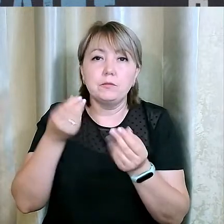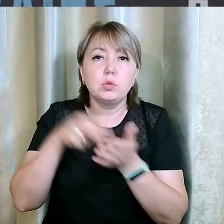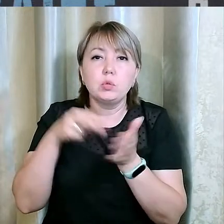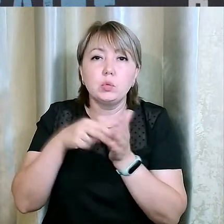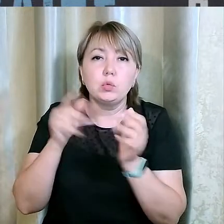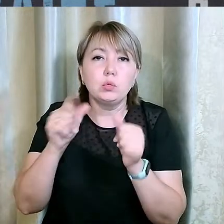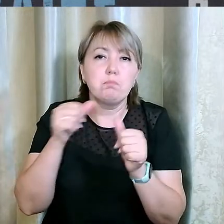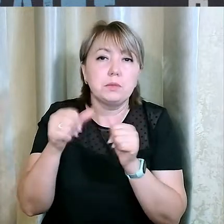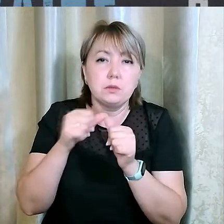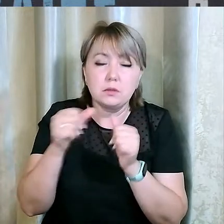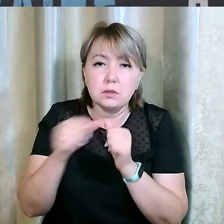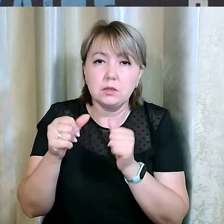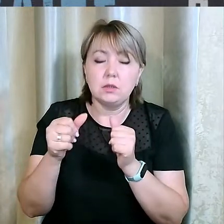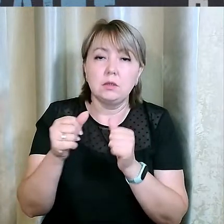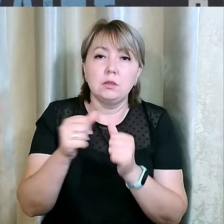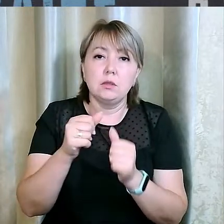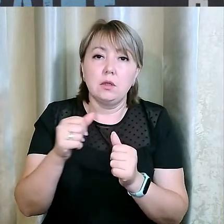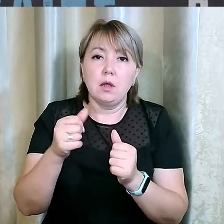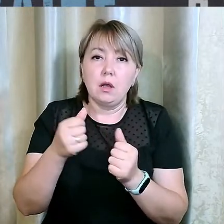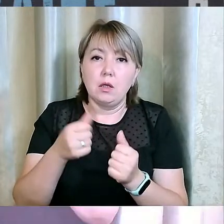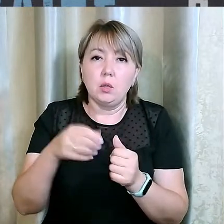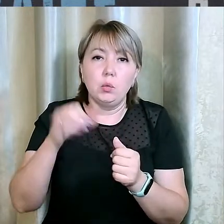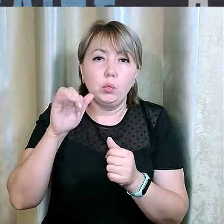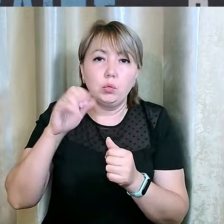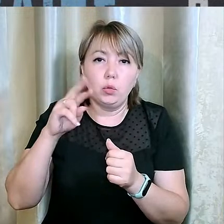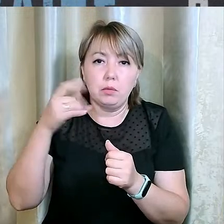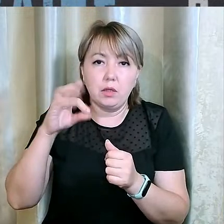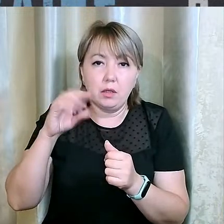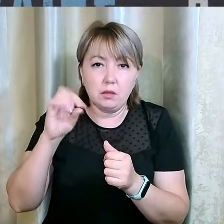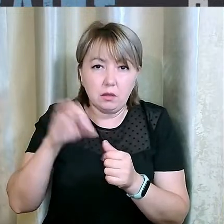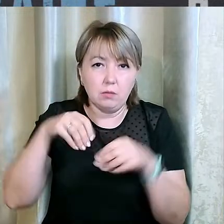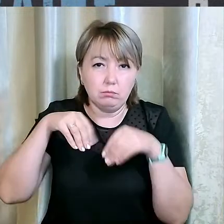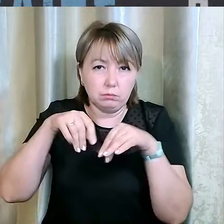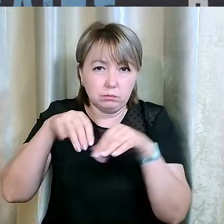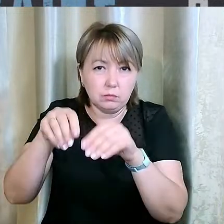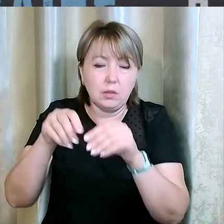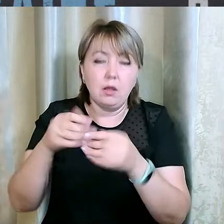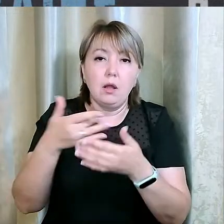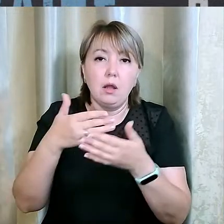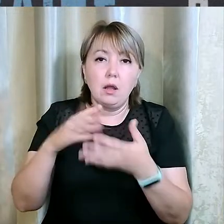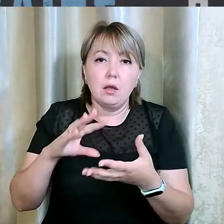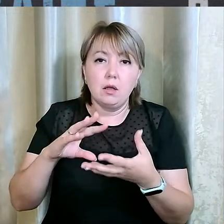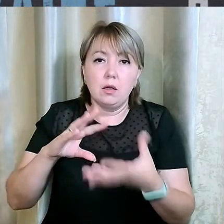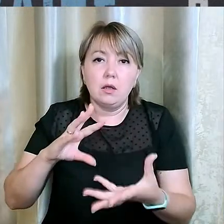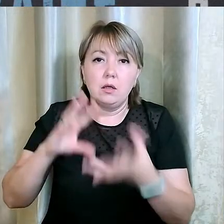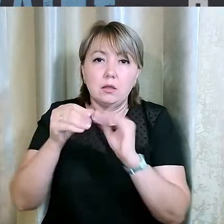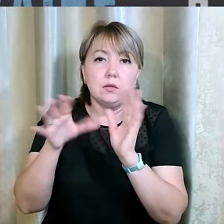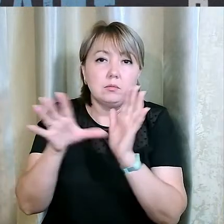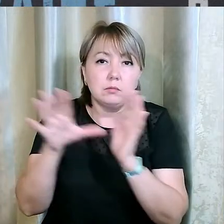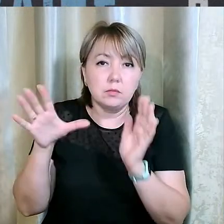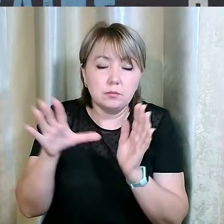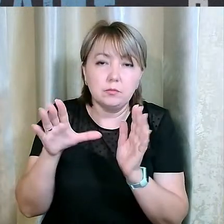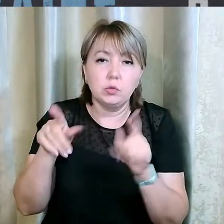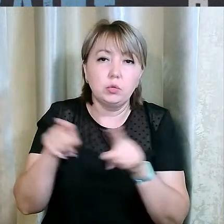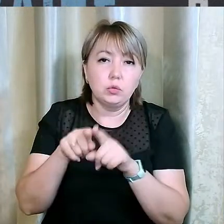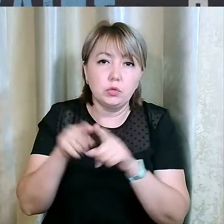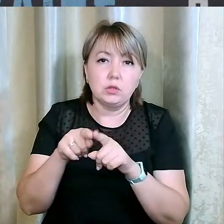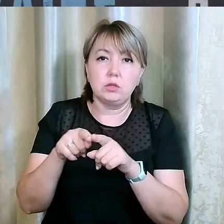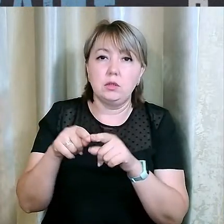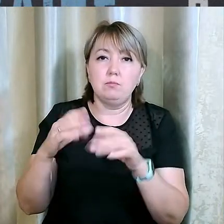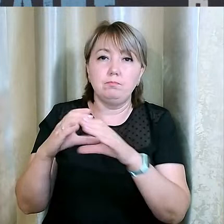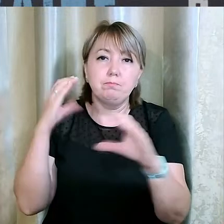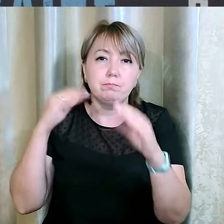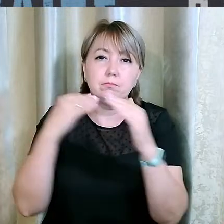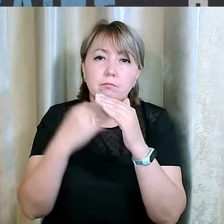fertilizers and pesticides, and unfortunately we have the blockade of exports